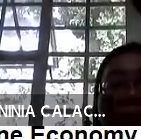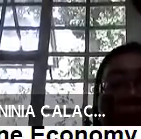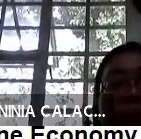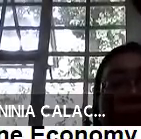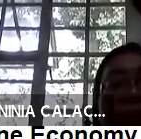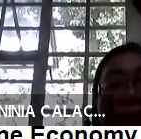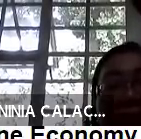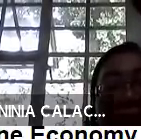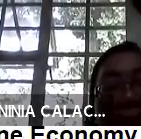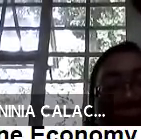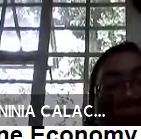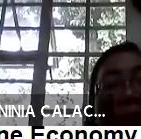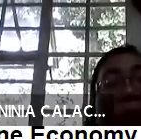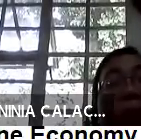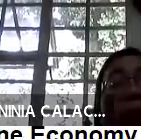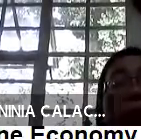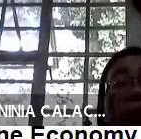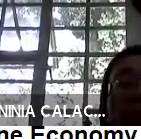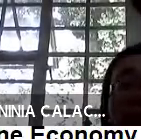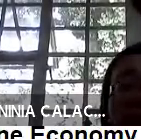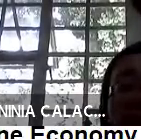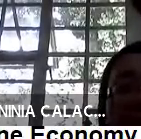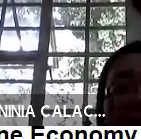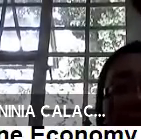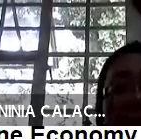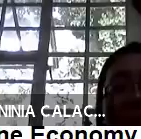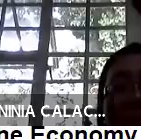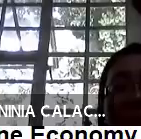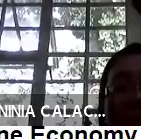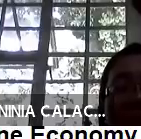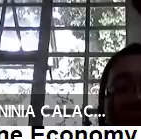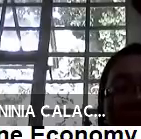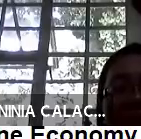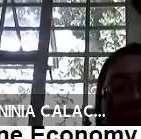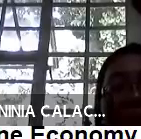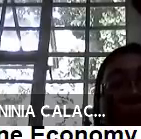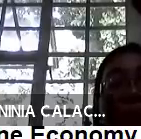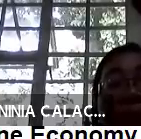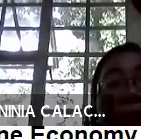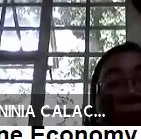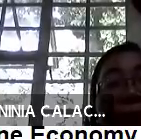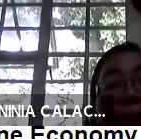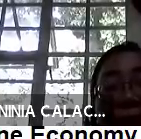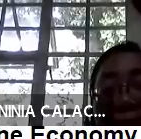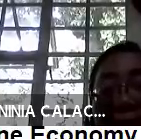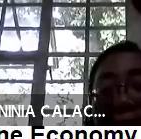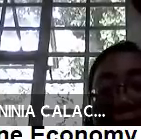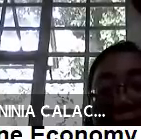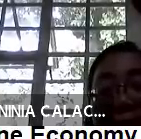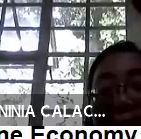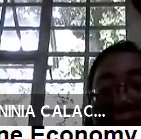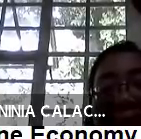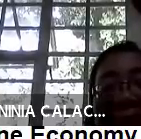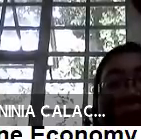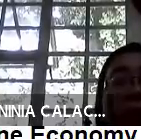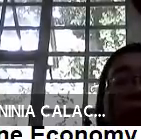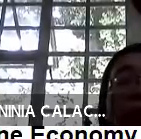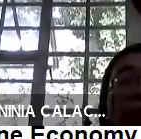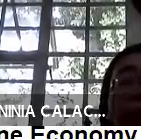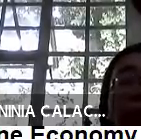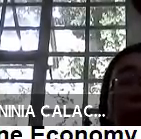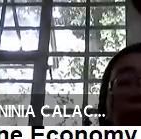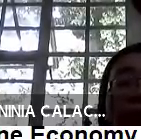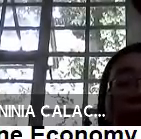in the APEC training and programs. So last year, I sent 5 teachers in Korea